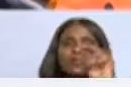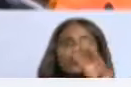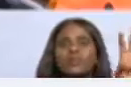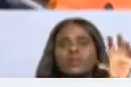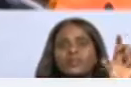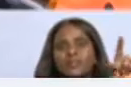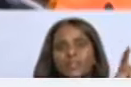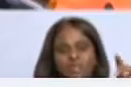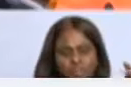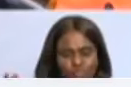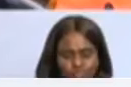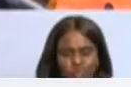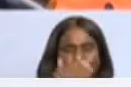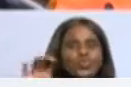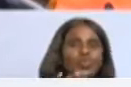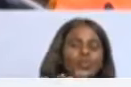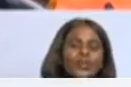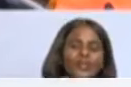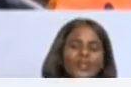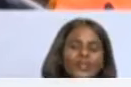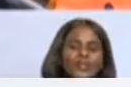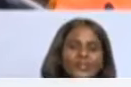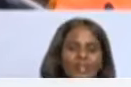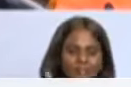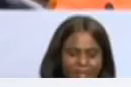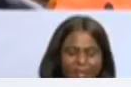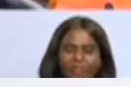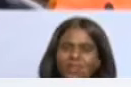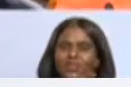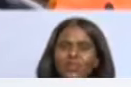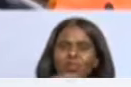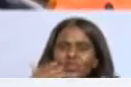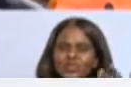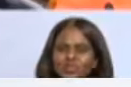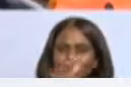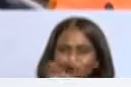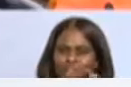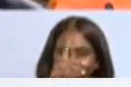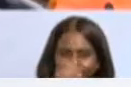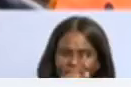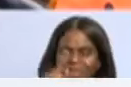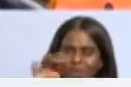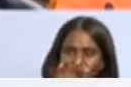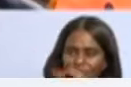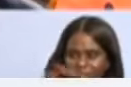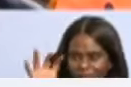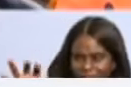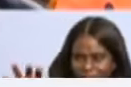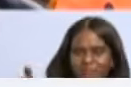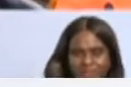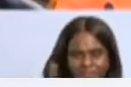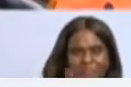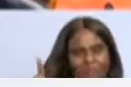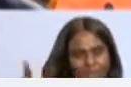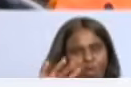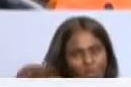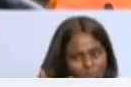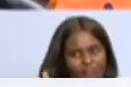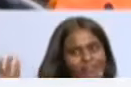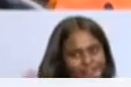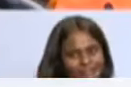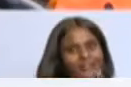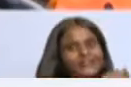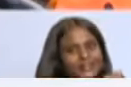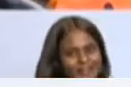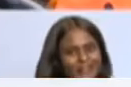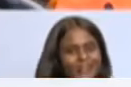new copper belt. In fact, it's not a new copper belt because the copper belt province is rebounding. So we have now